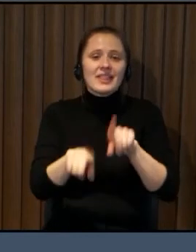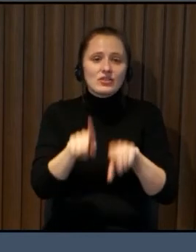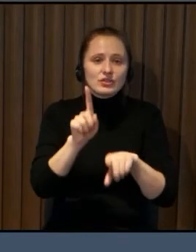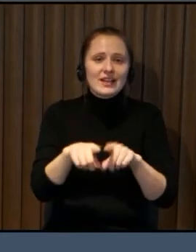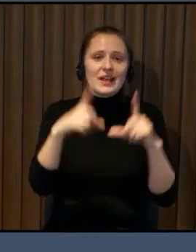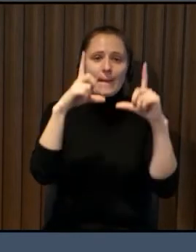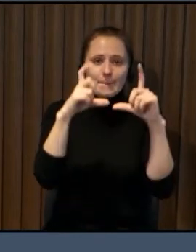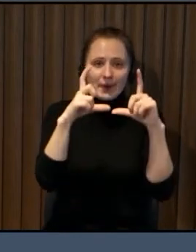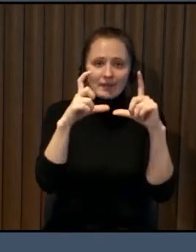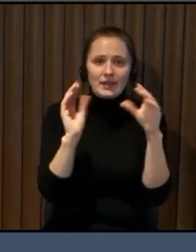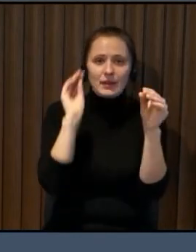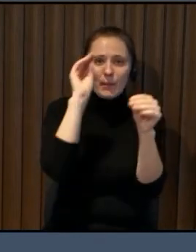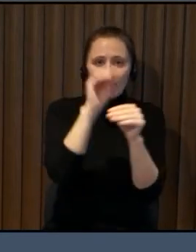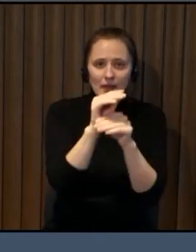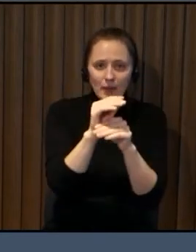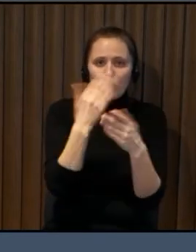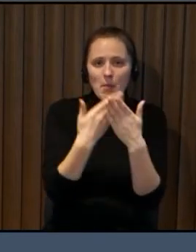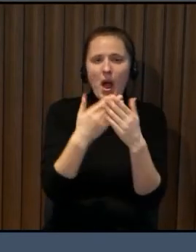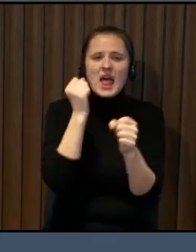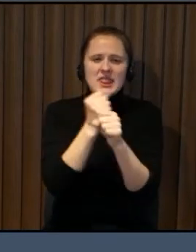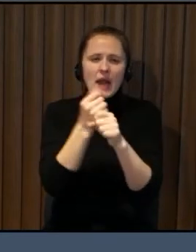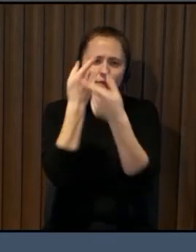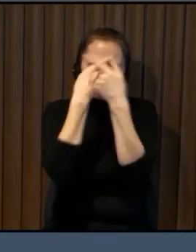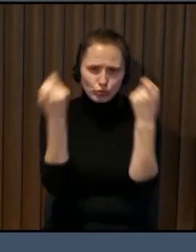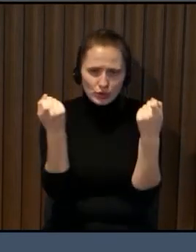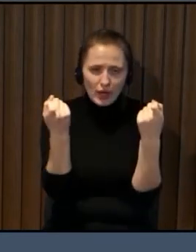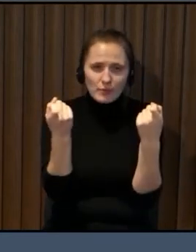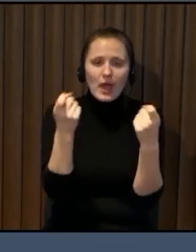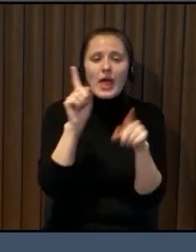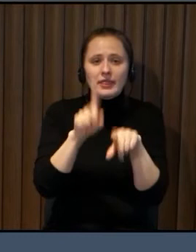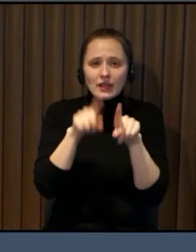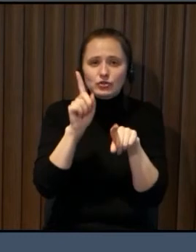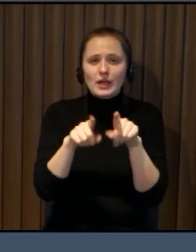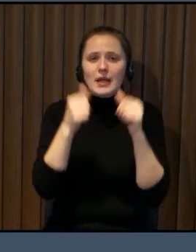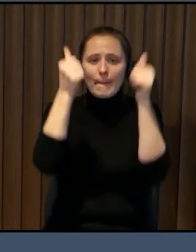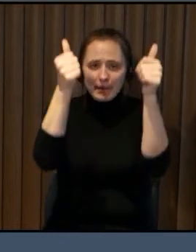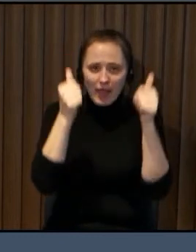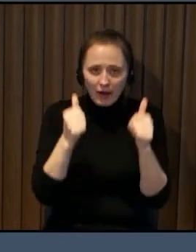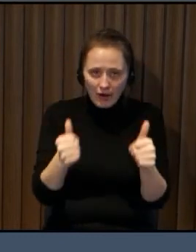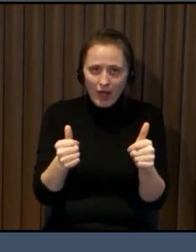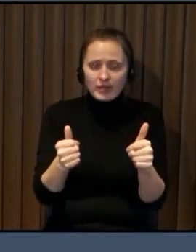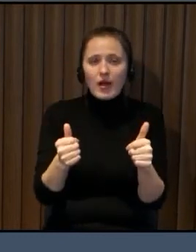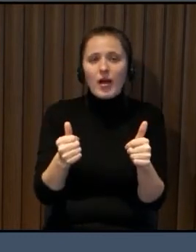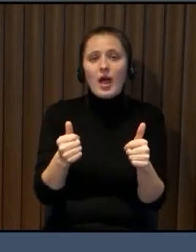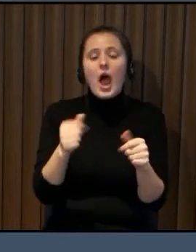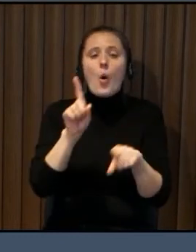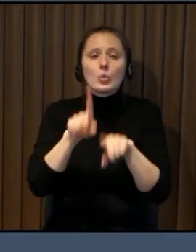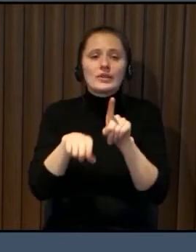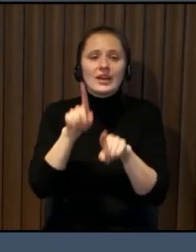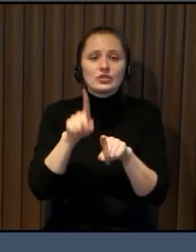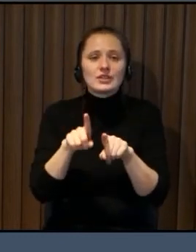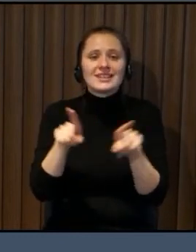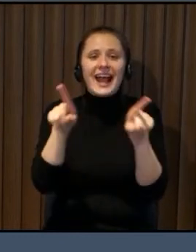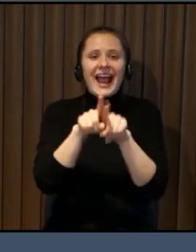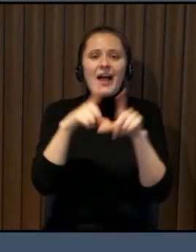You never know when this is just a habit, because if it's a job advertisement, or if it is a